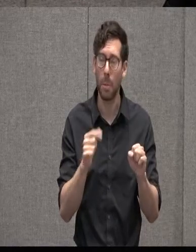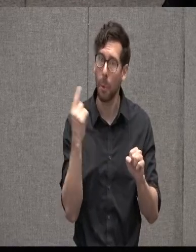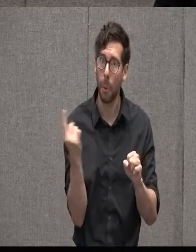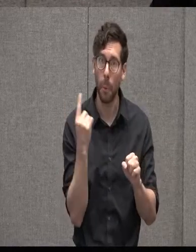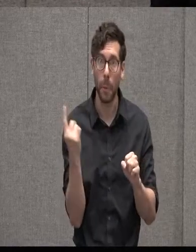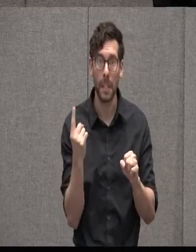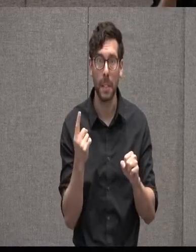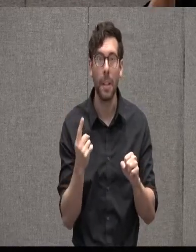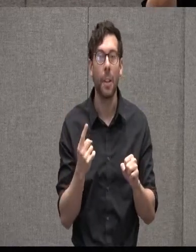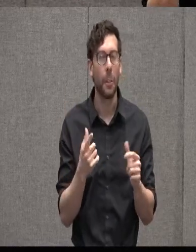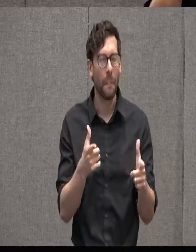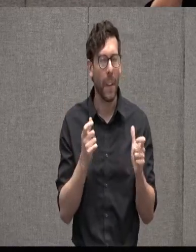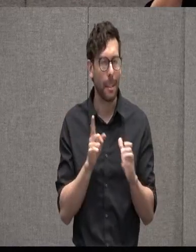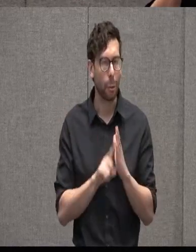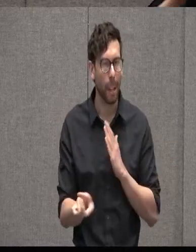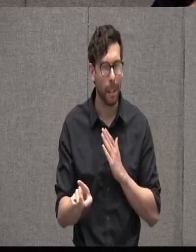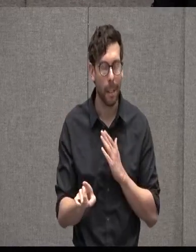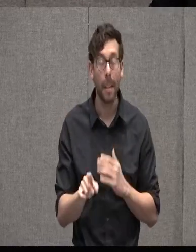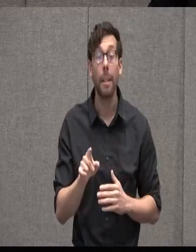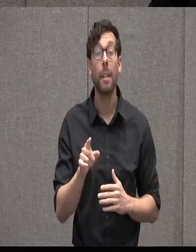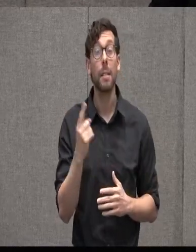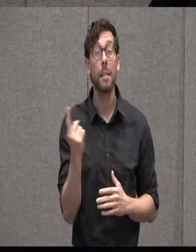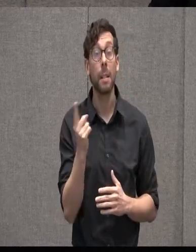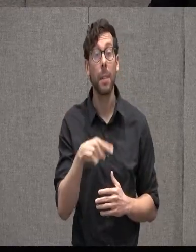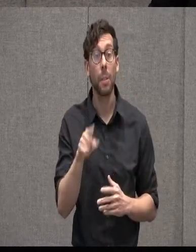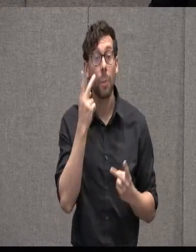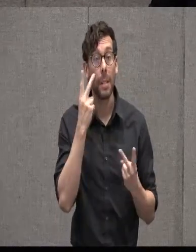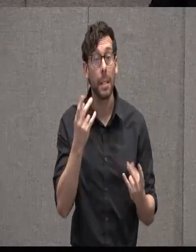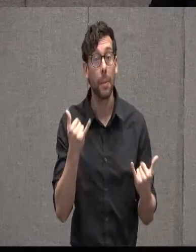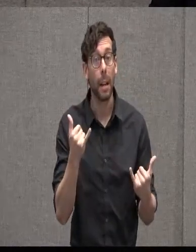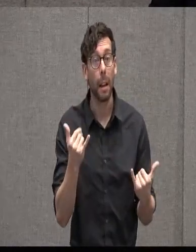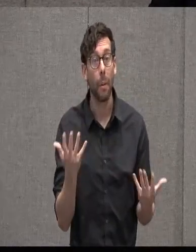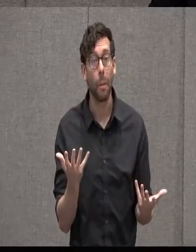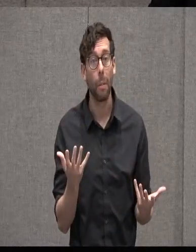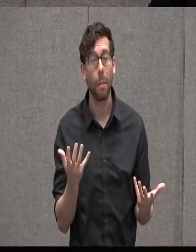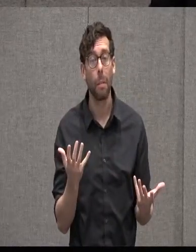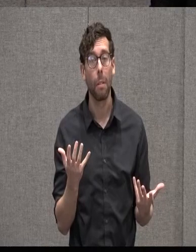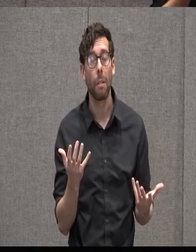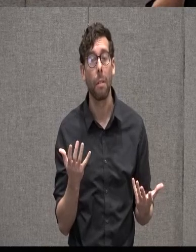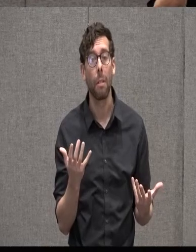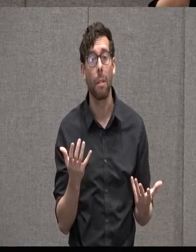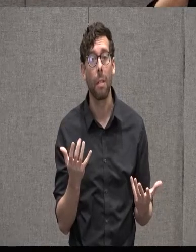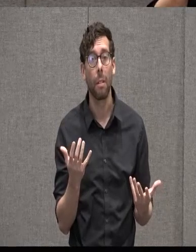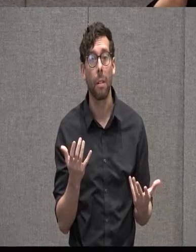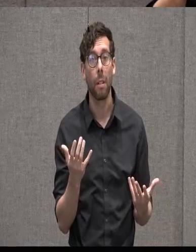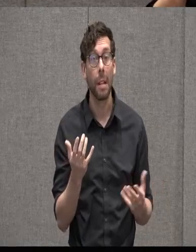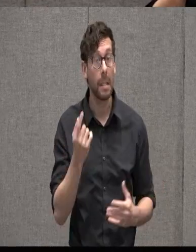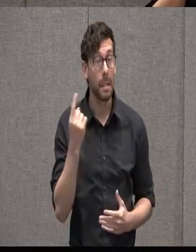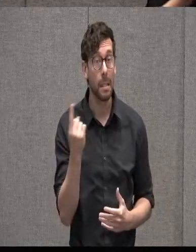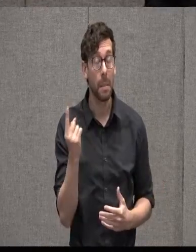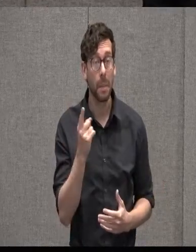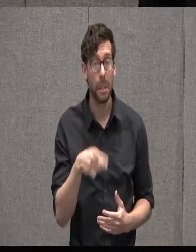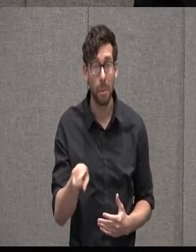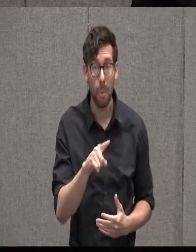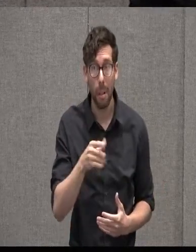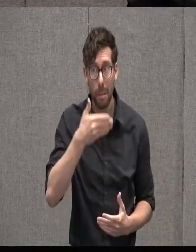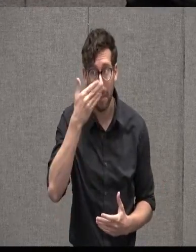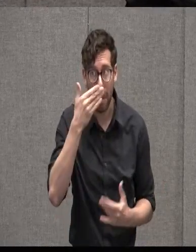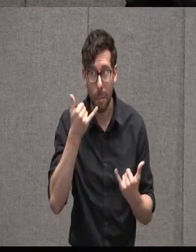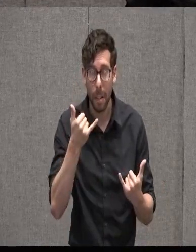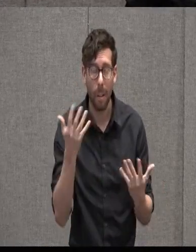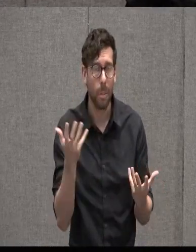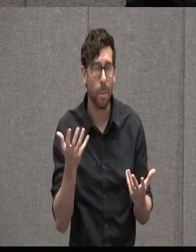use as many senses as you can all the time. So let's do a quick check-in. What is something that you see